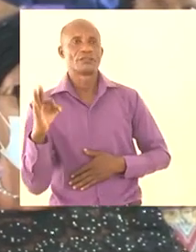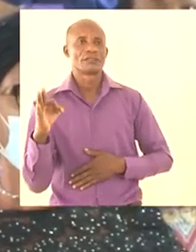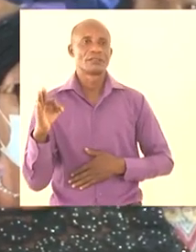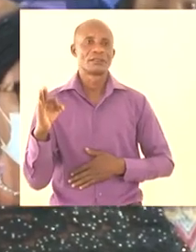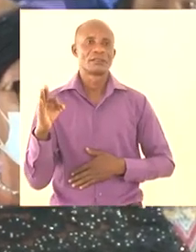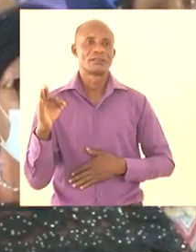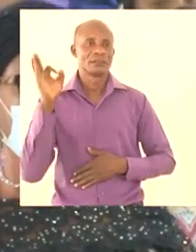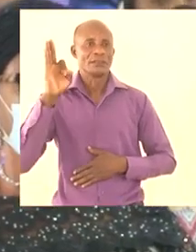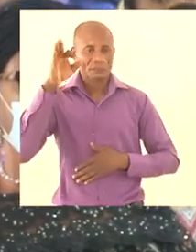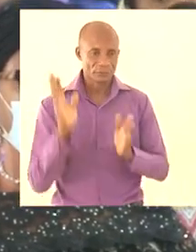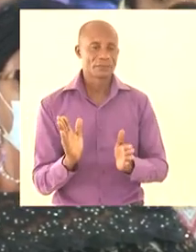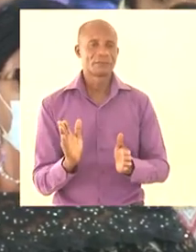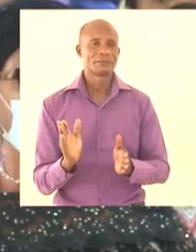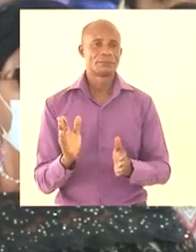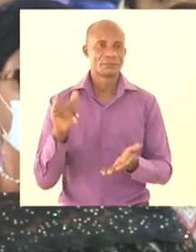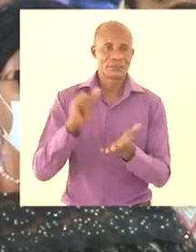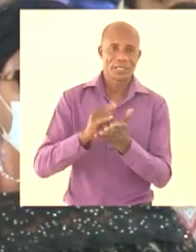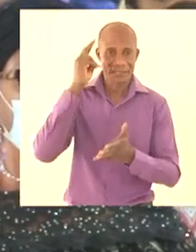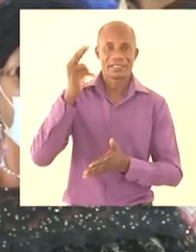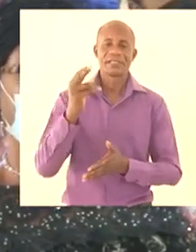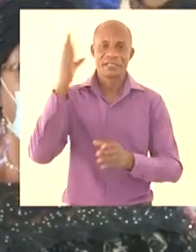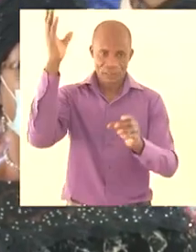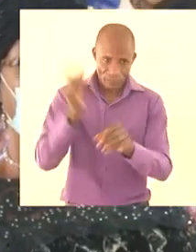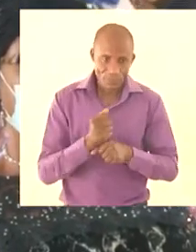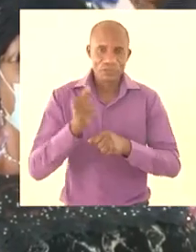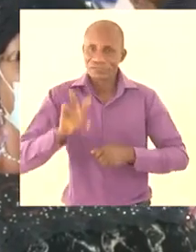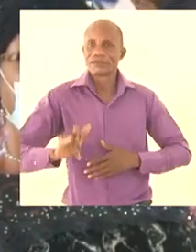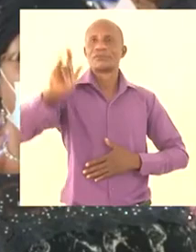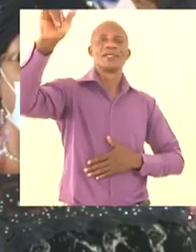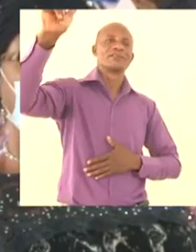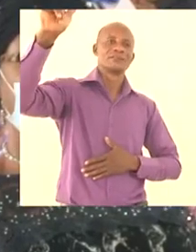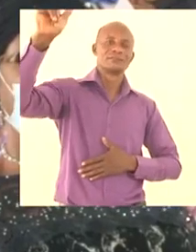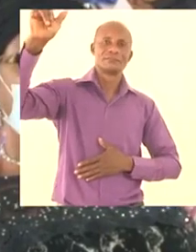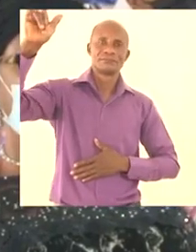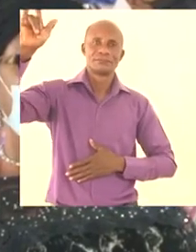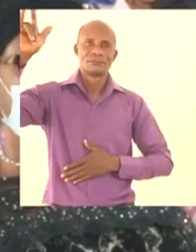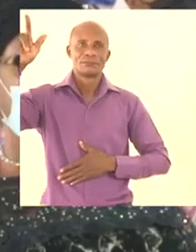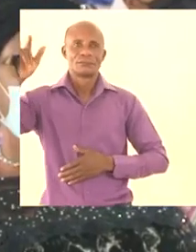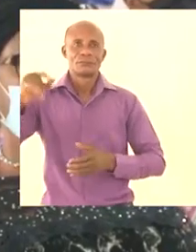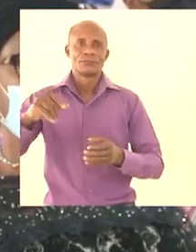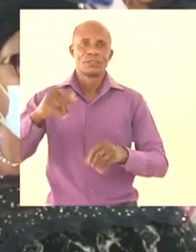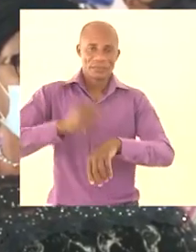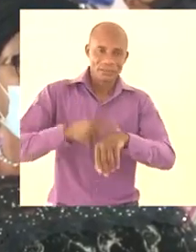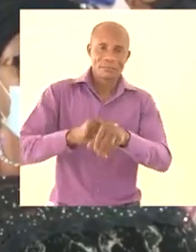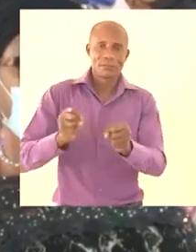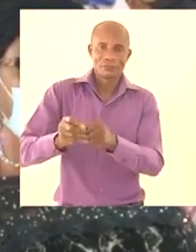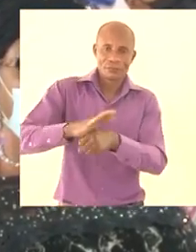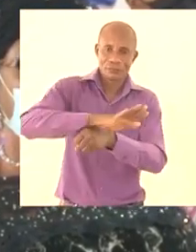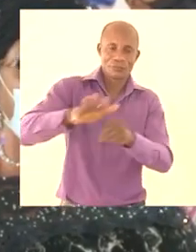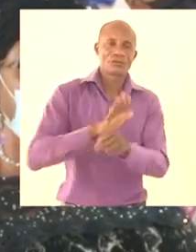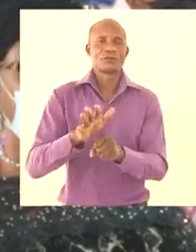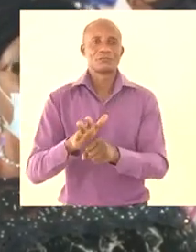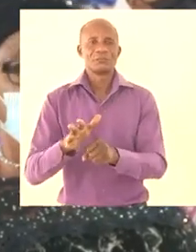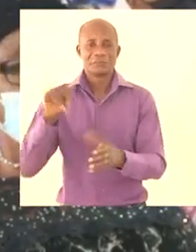recently posted that he bought a jet during COVID and he wishes COVID would never finish. That made me